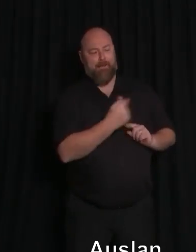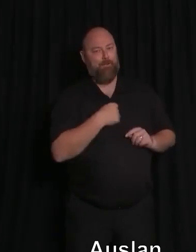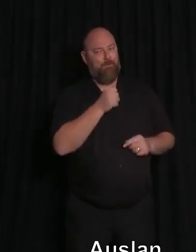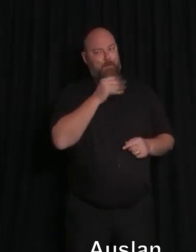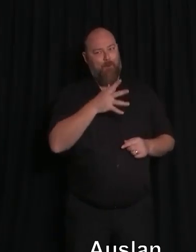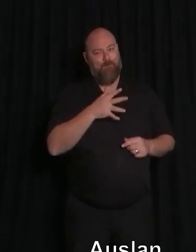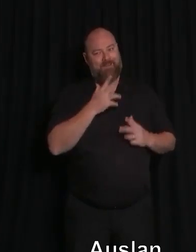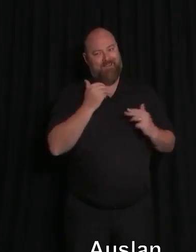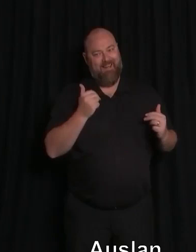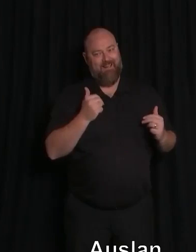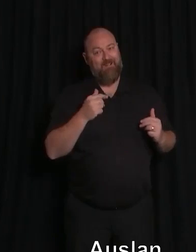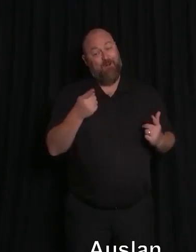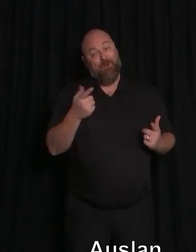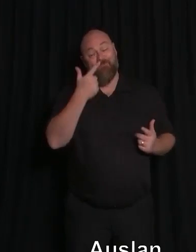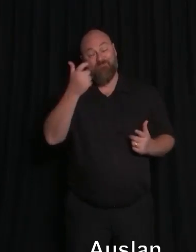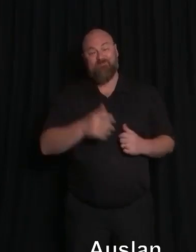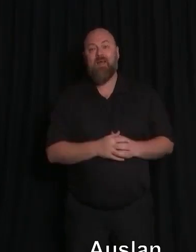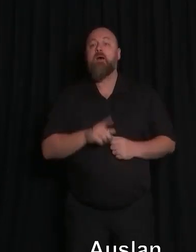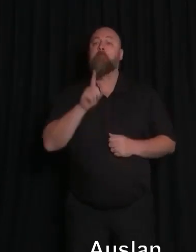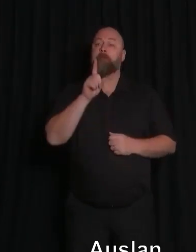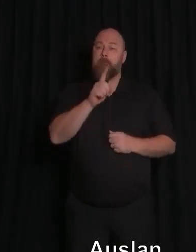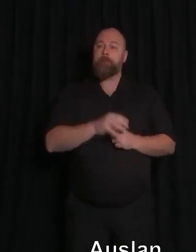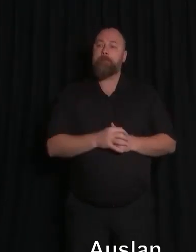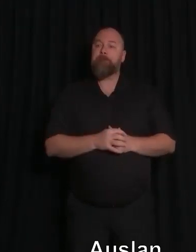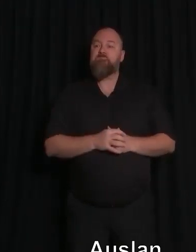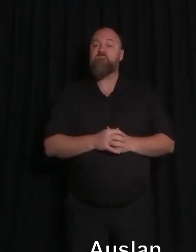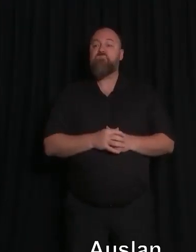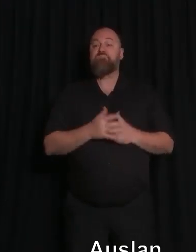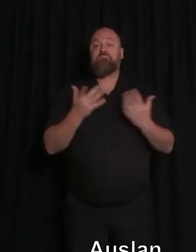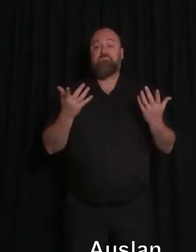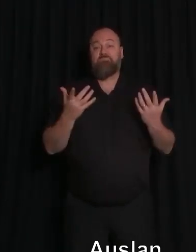that. So, but you know, special envoys have many skills.